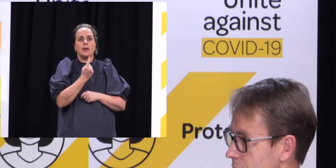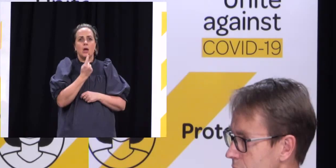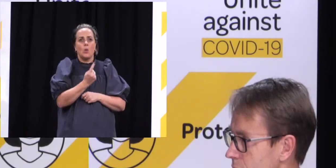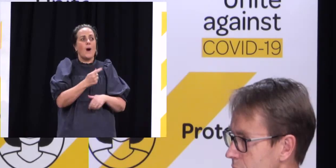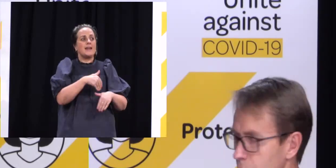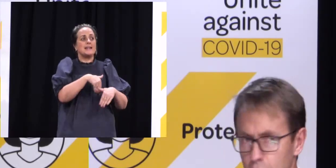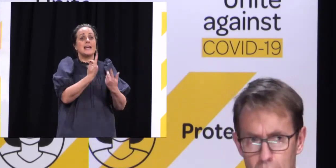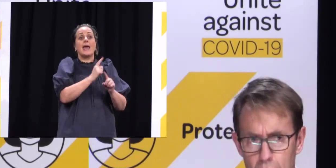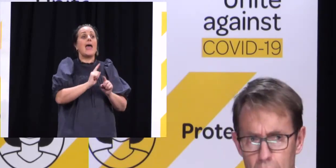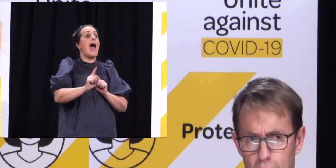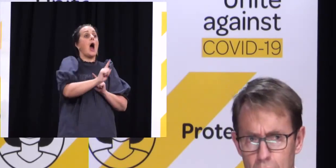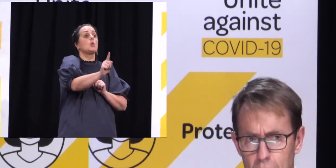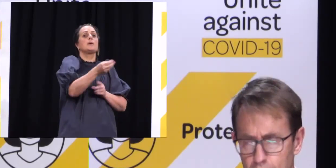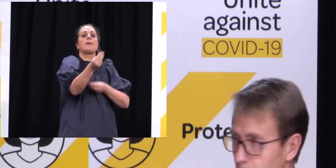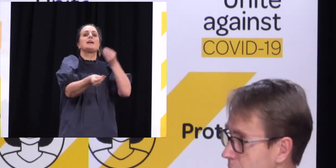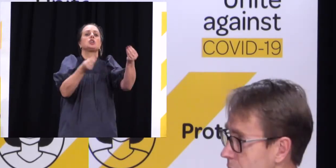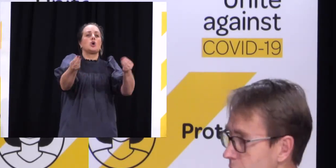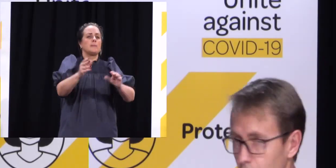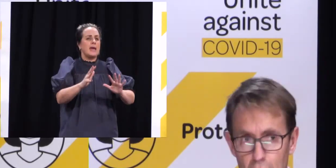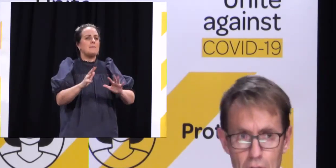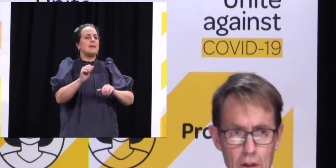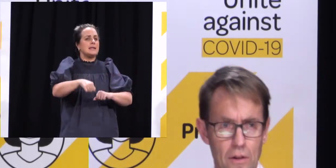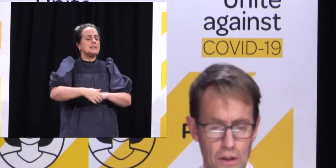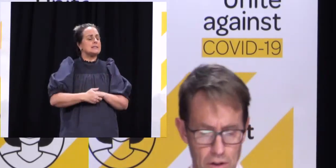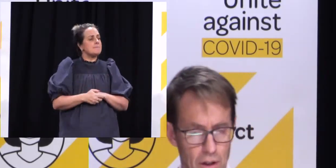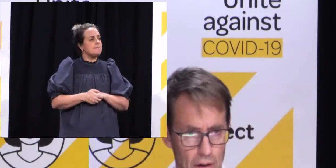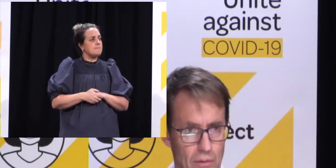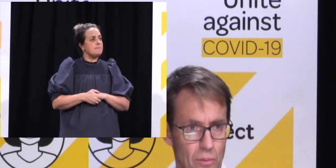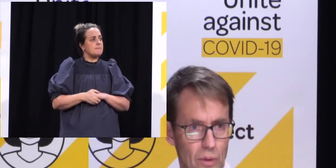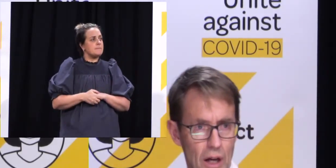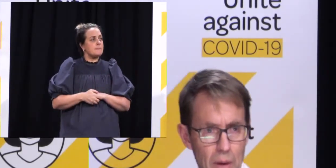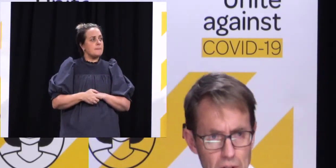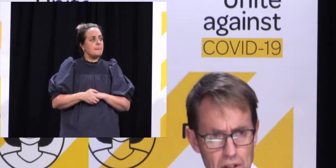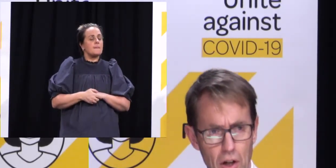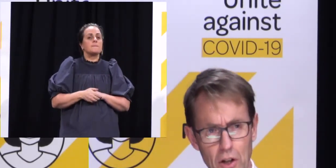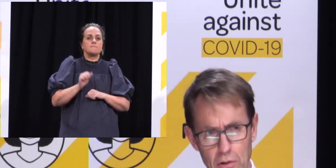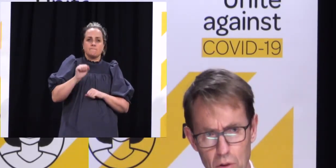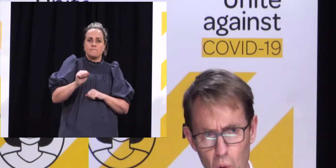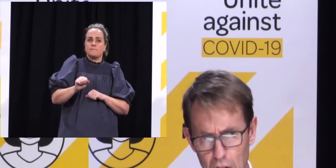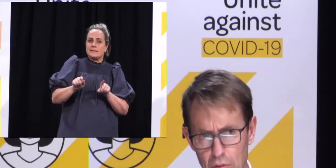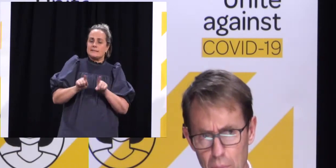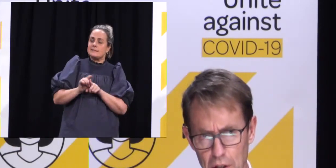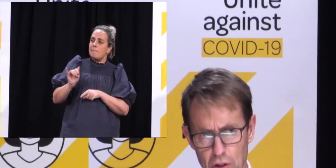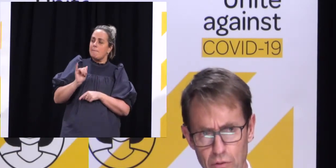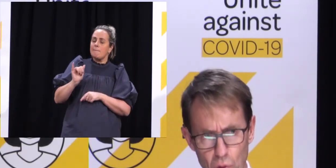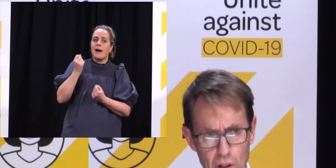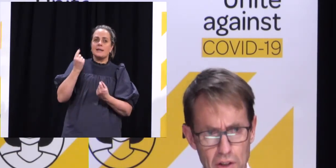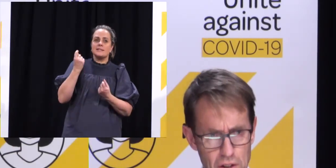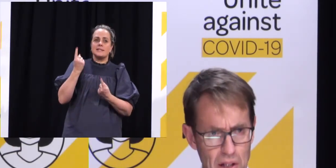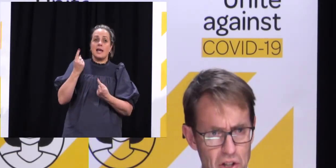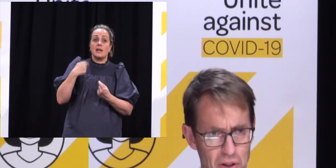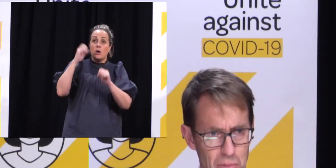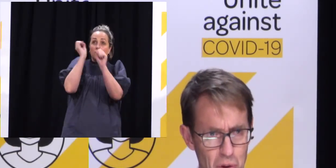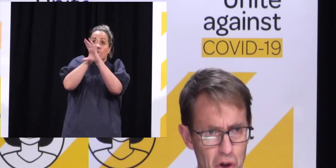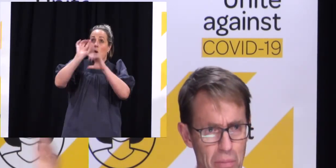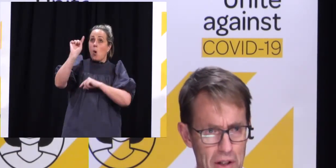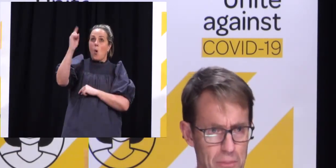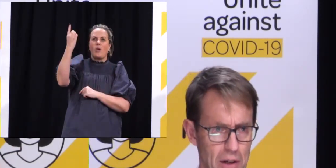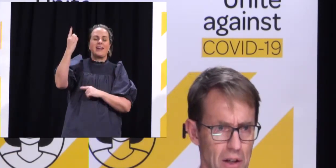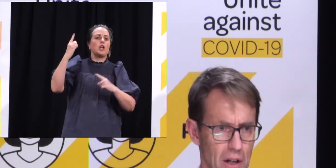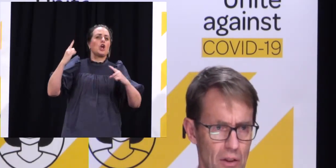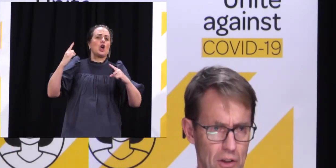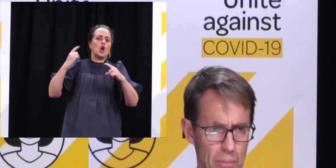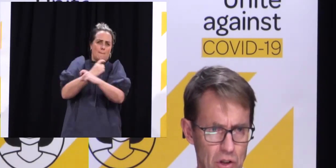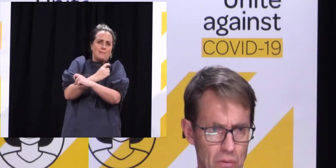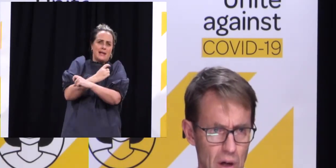so it's kind of the spectrum. Is that? That's my understanding. I don't quite have the picture for Auckland. It's much more complex,